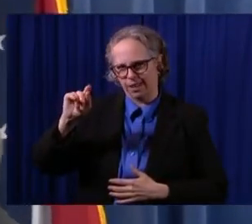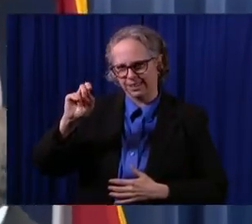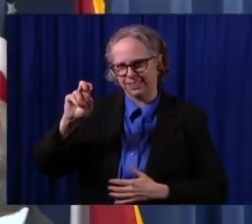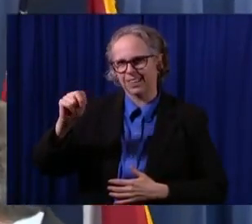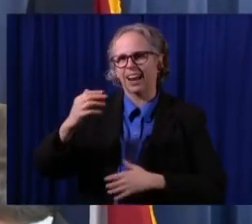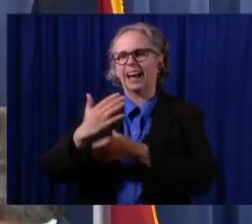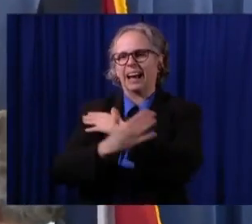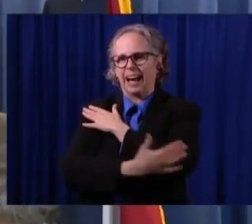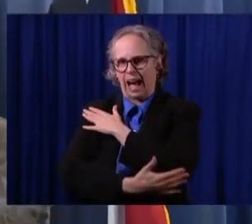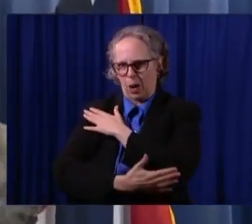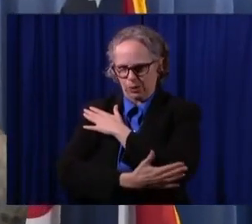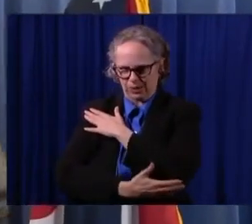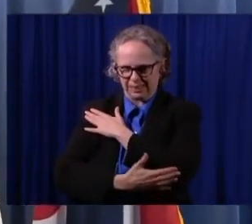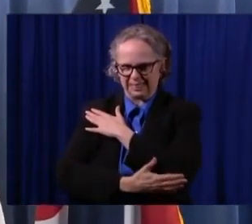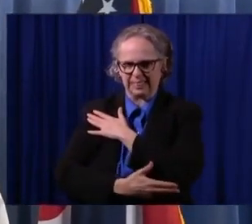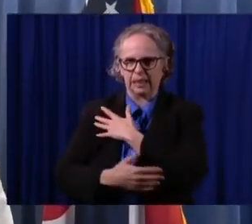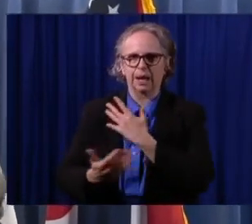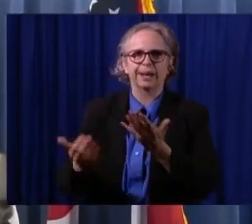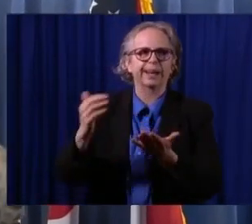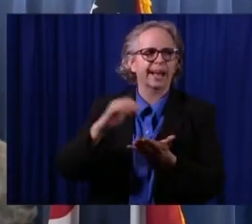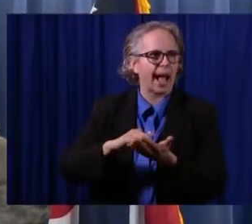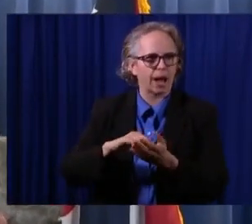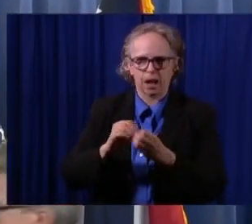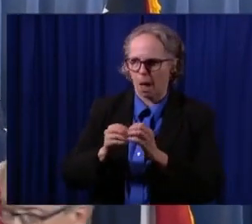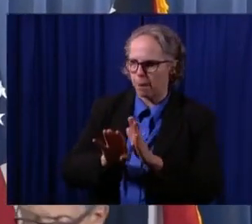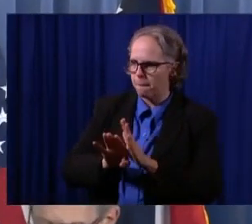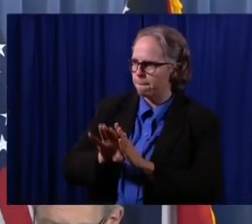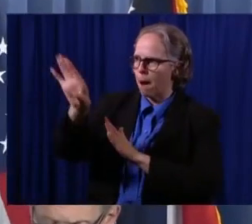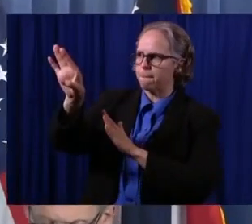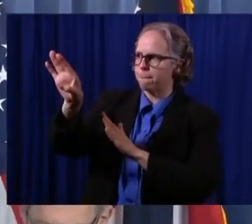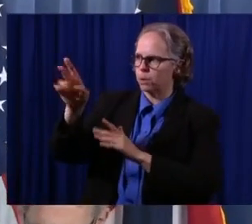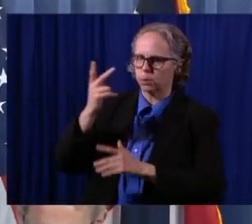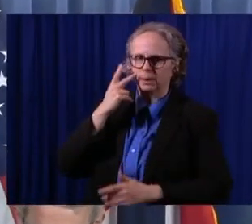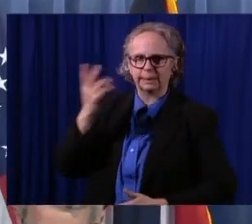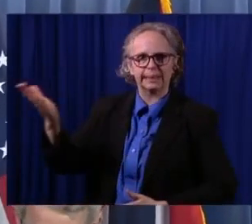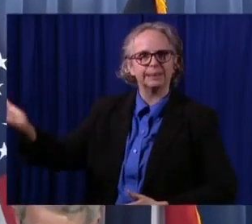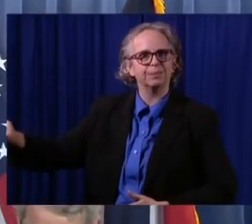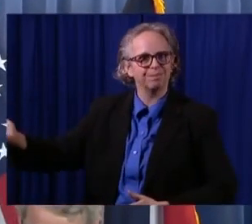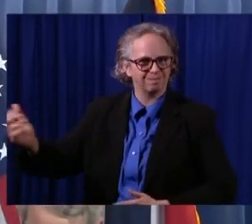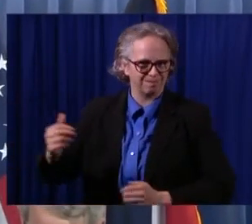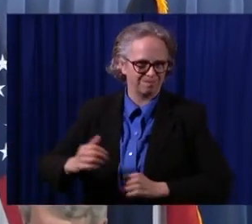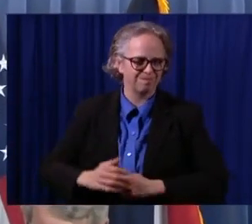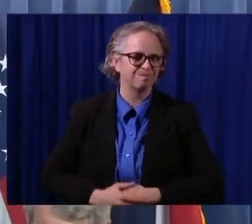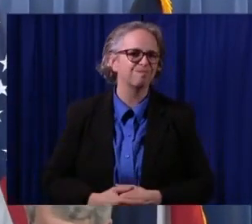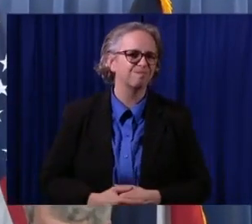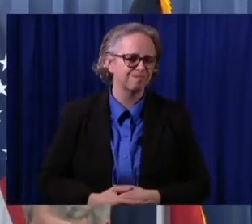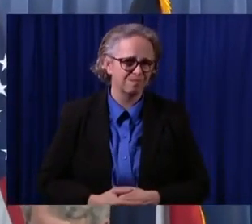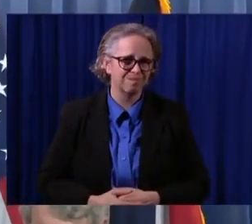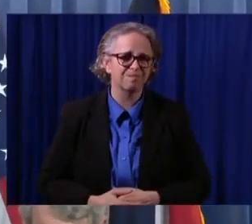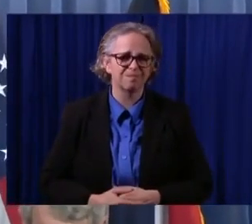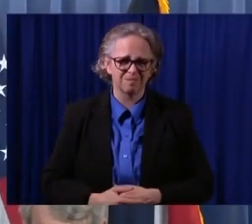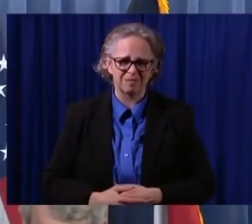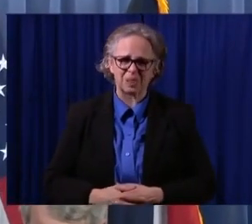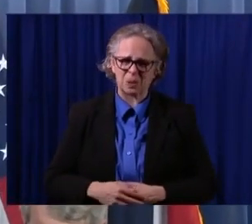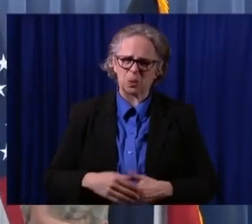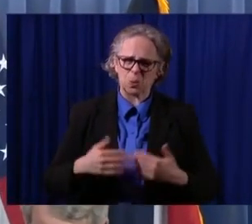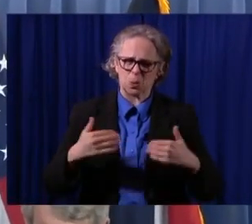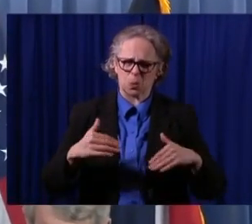You see, again, movement up in Hamilton County. Concern about that.